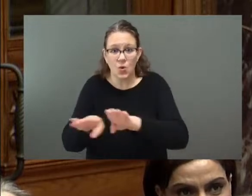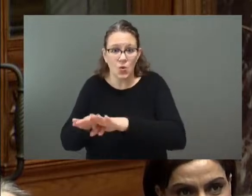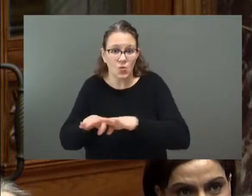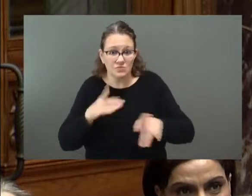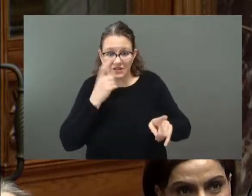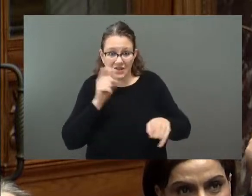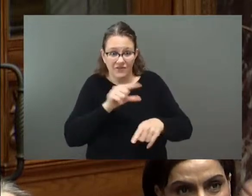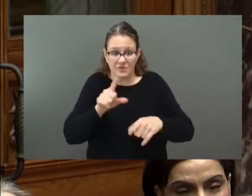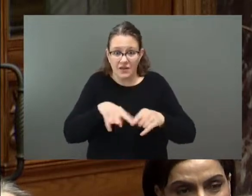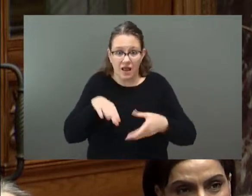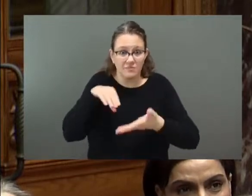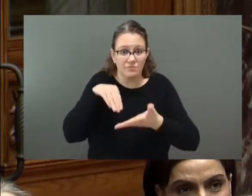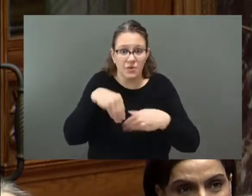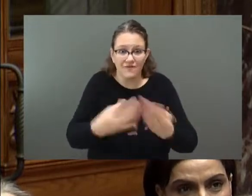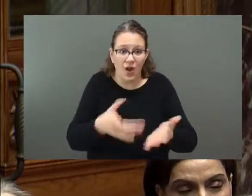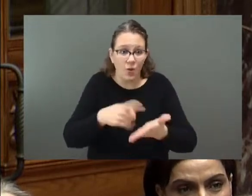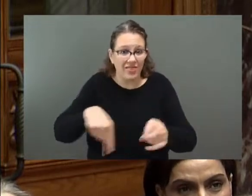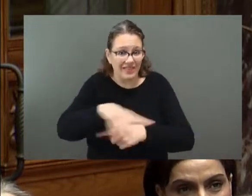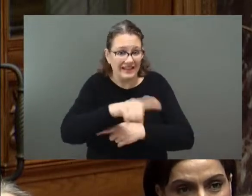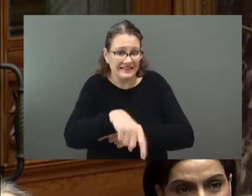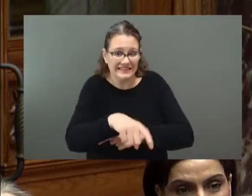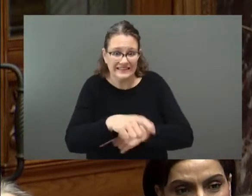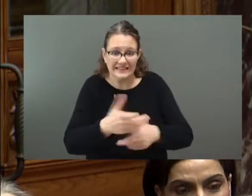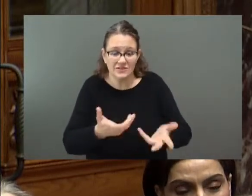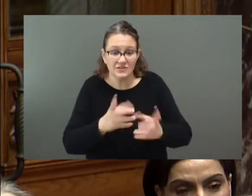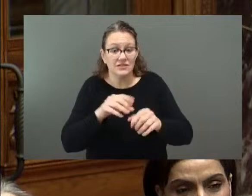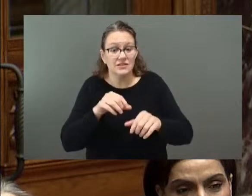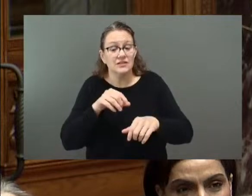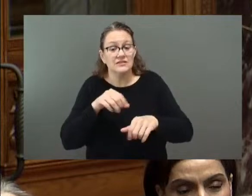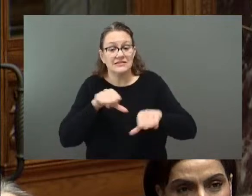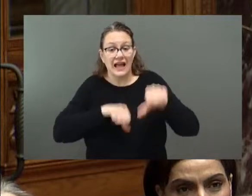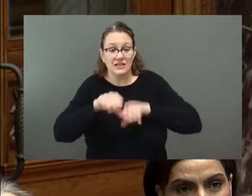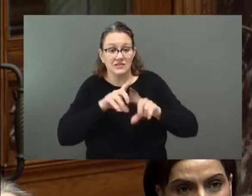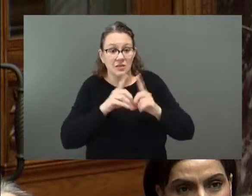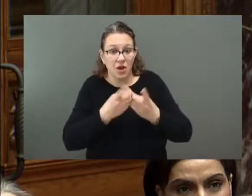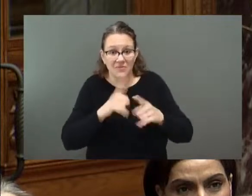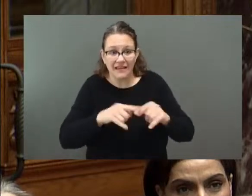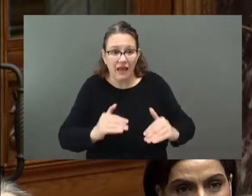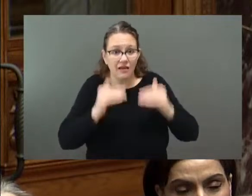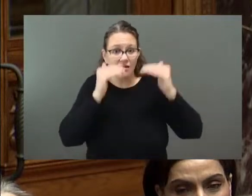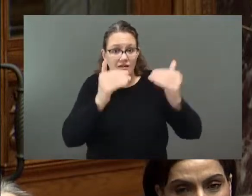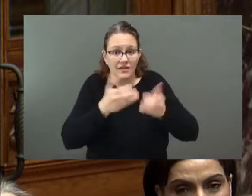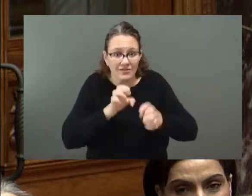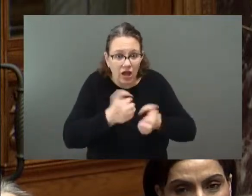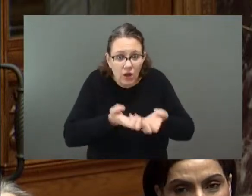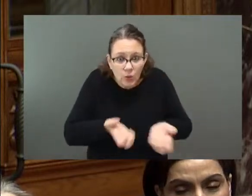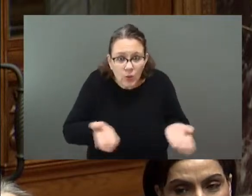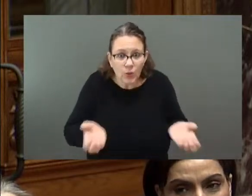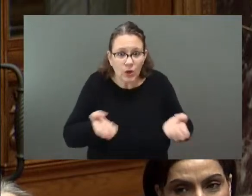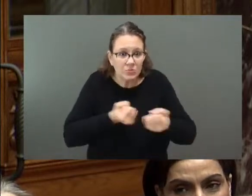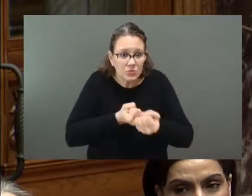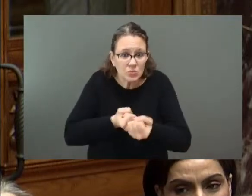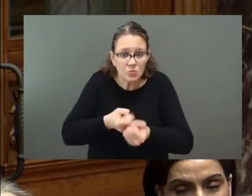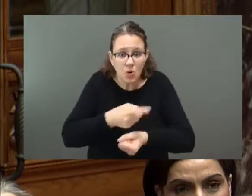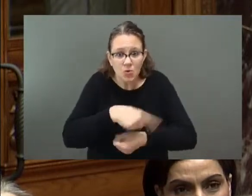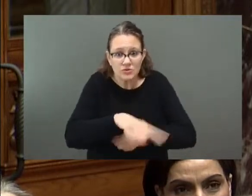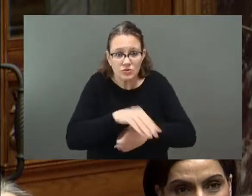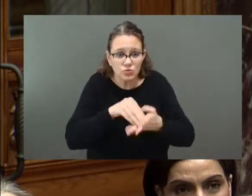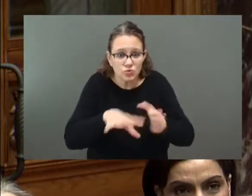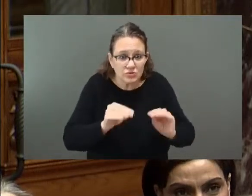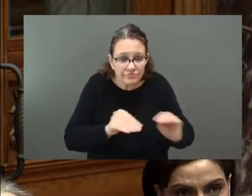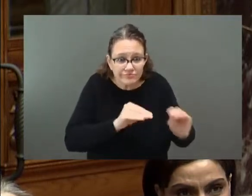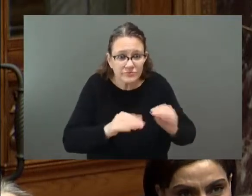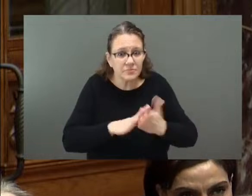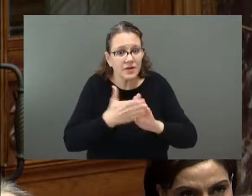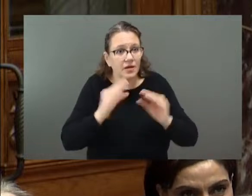to upgrade the tech that our students need to be successes. We've seen this government fail to meet those needs. Look, they've made a